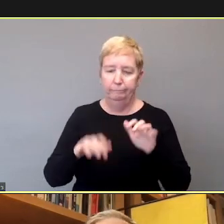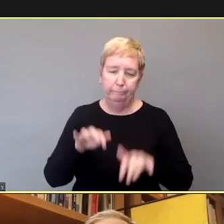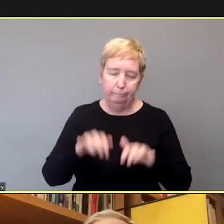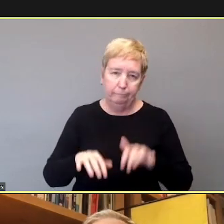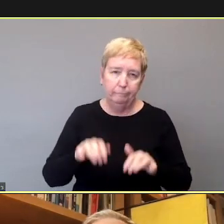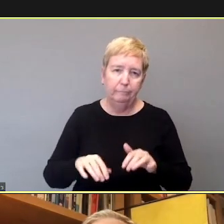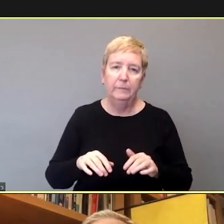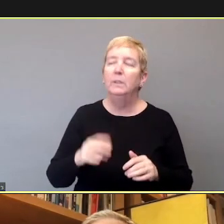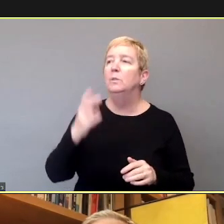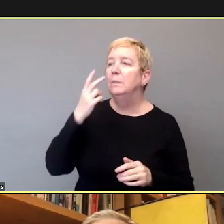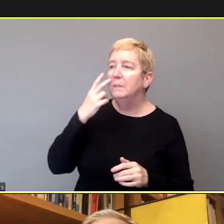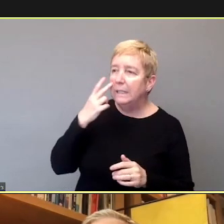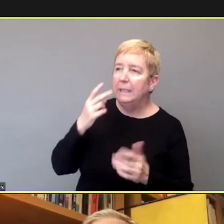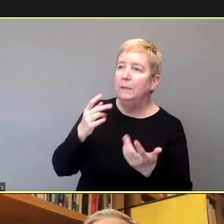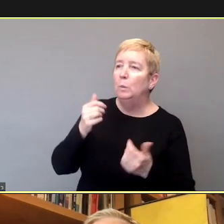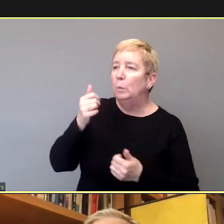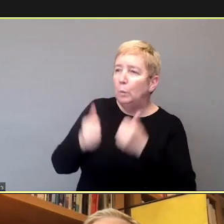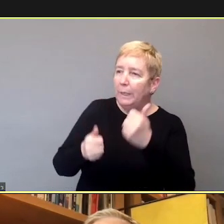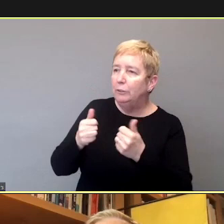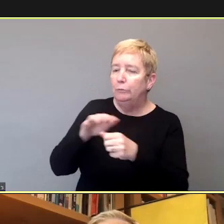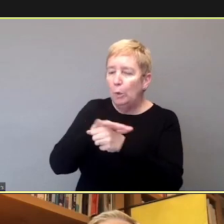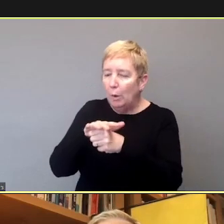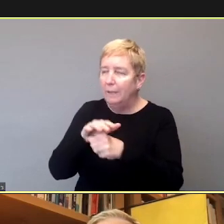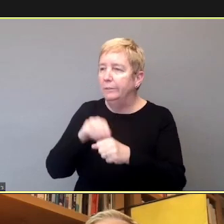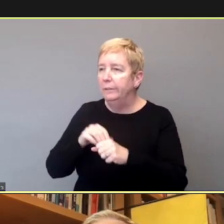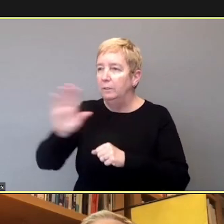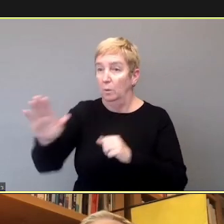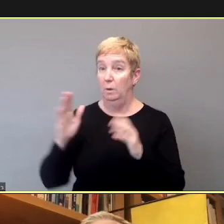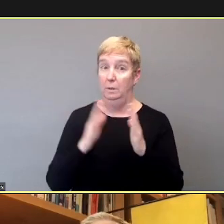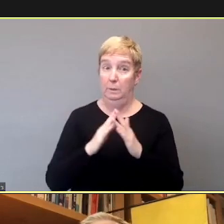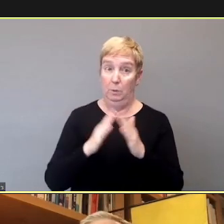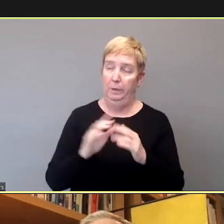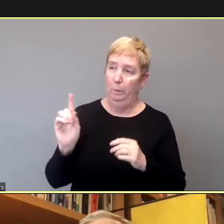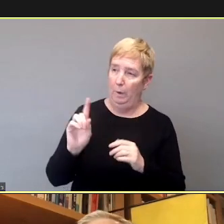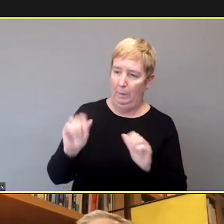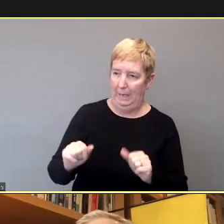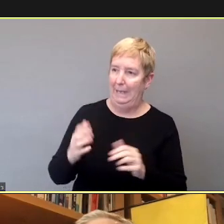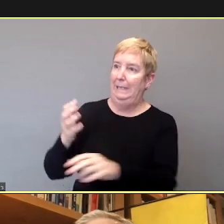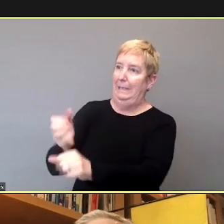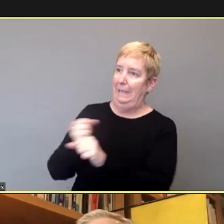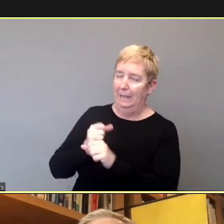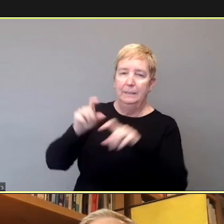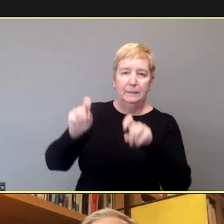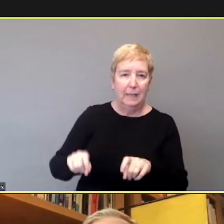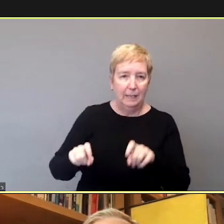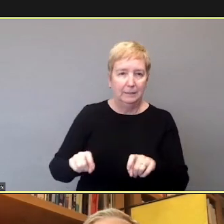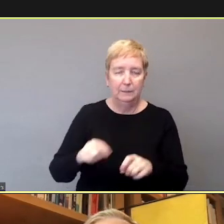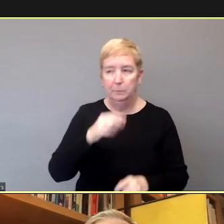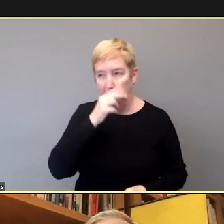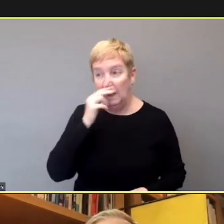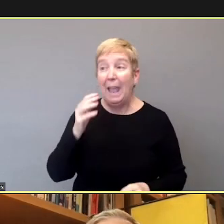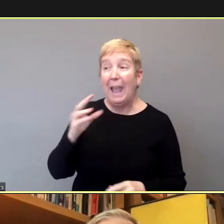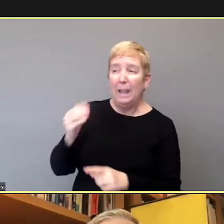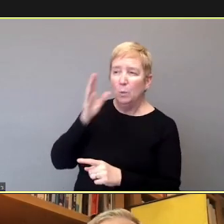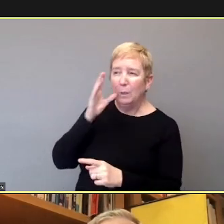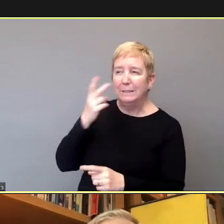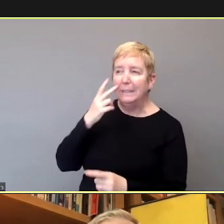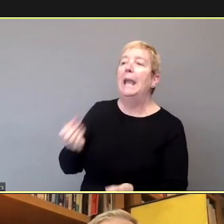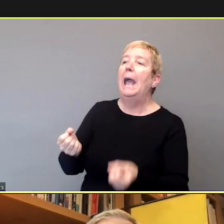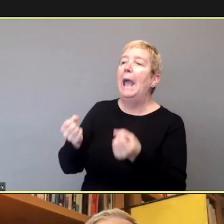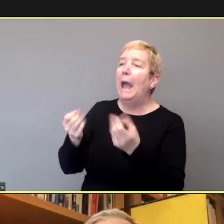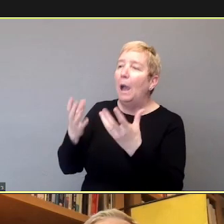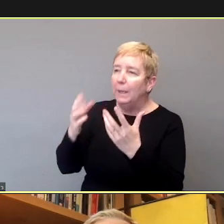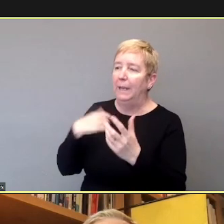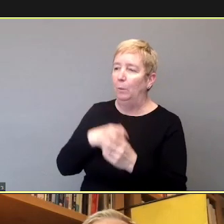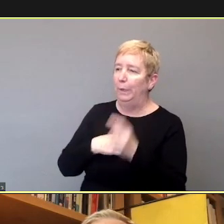the locations in your communities where tests can be obtained, but also to get the number that have been allocated to your county.